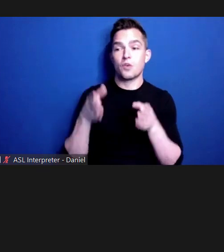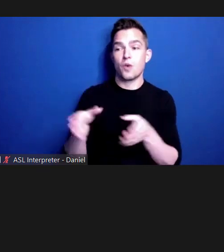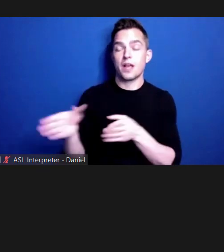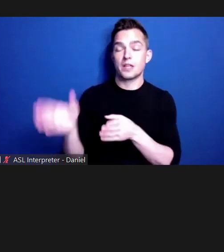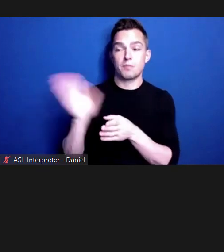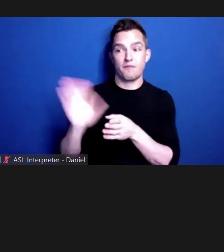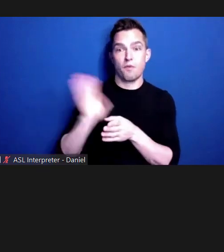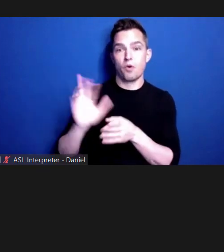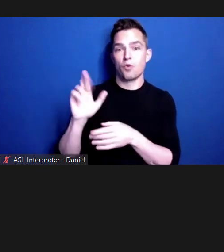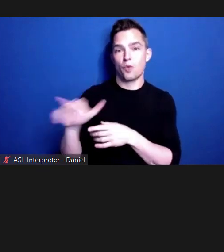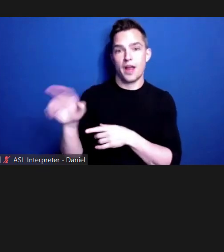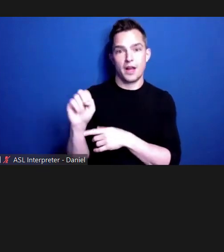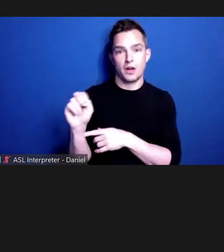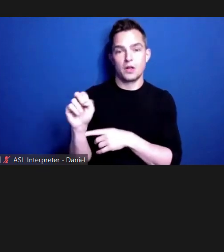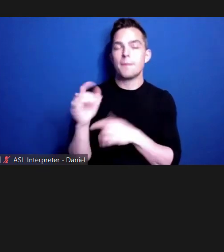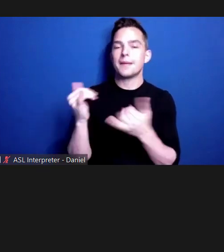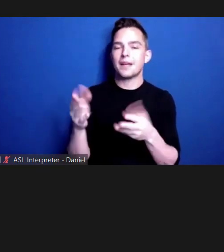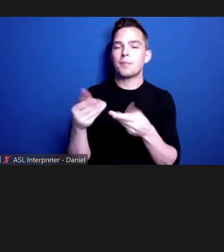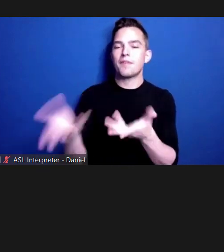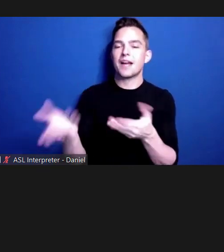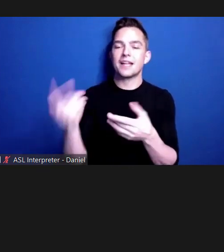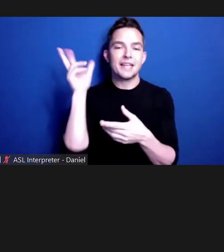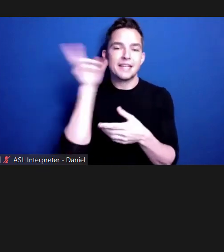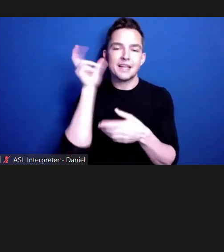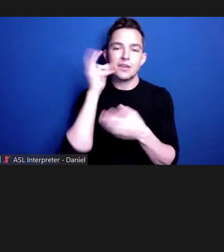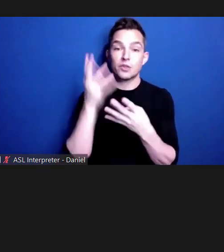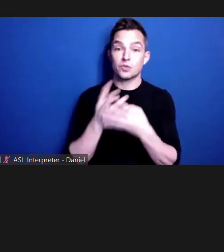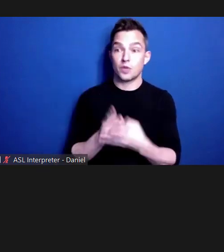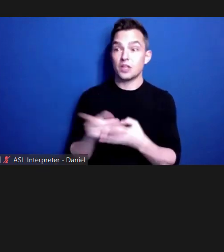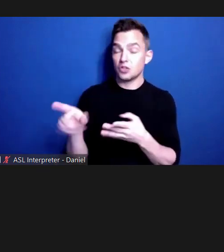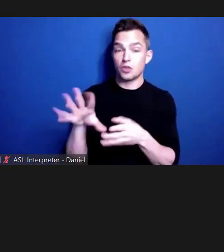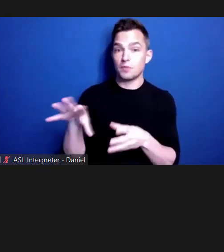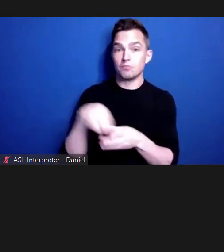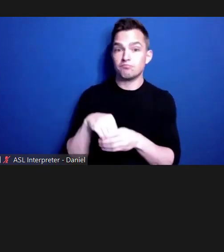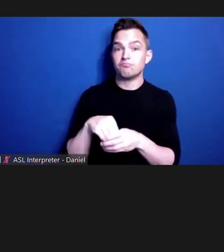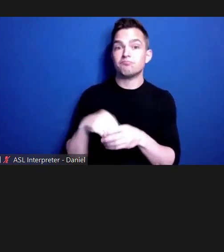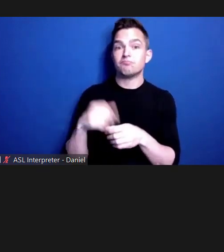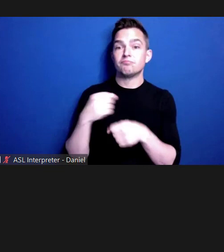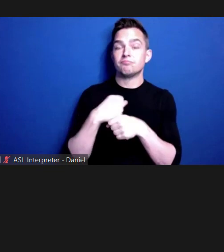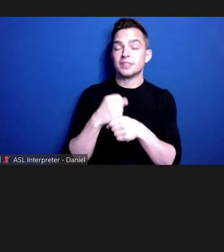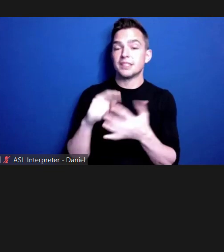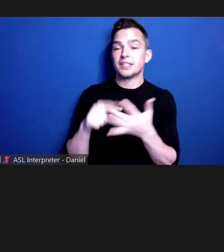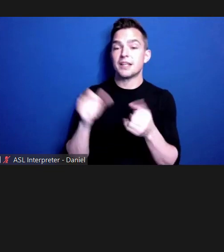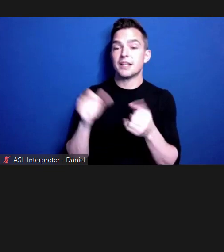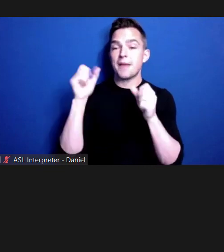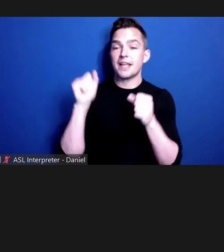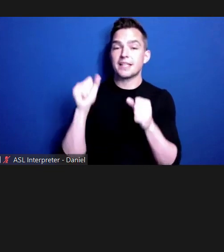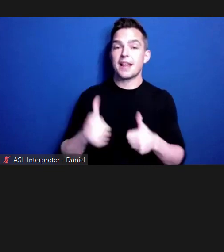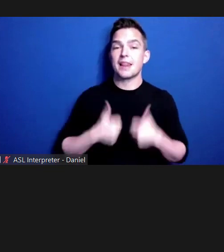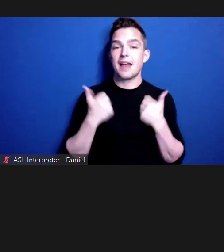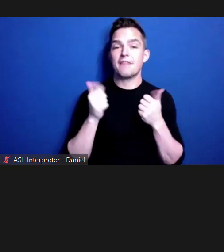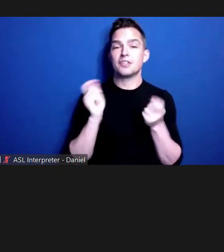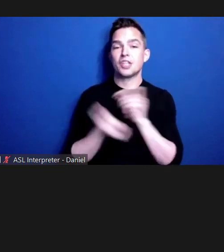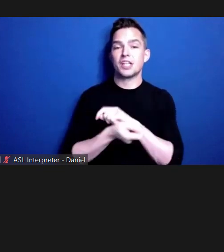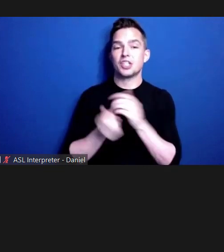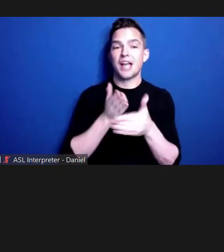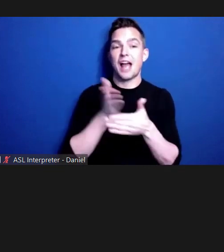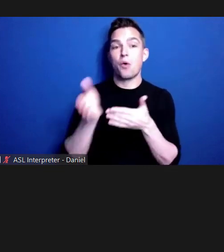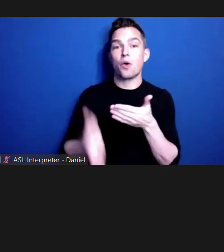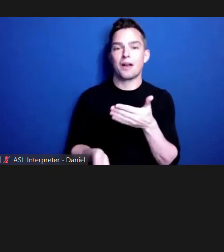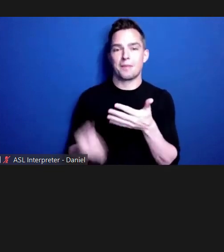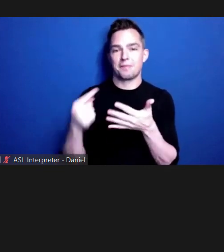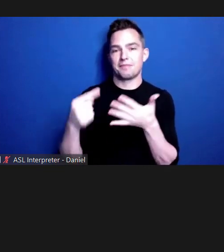rare. And by providing hearing screening, you can be a part of creating these amazing life-changing outcomes.